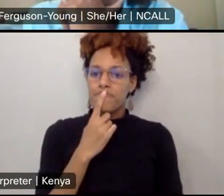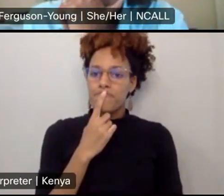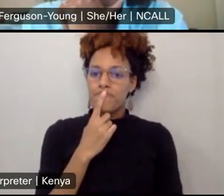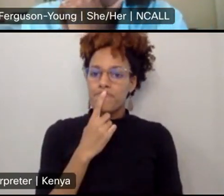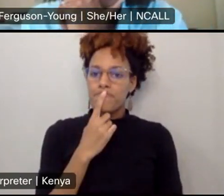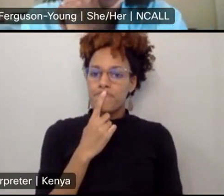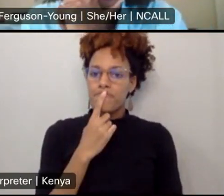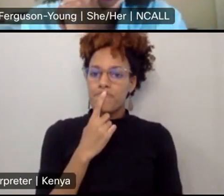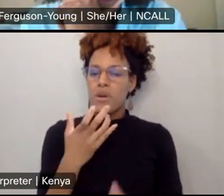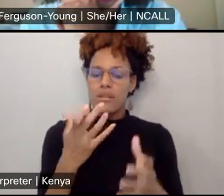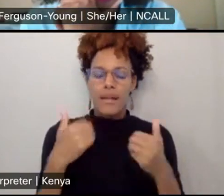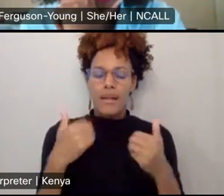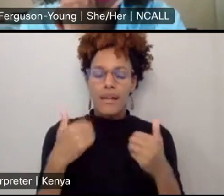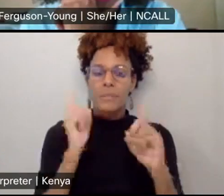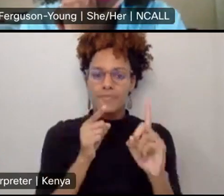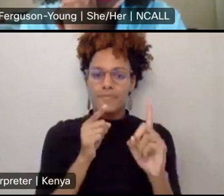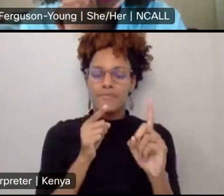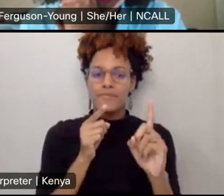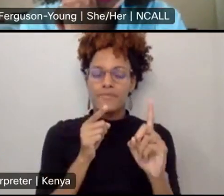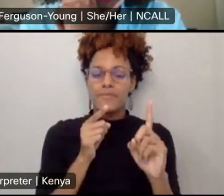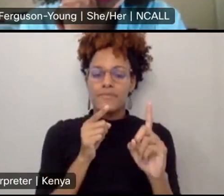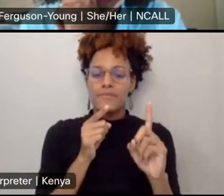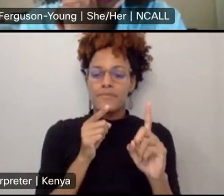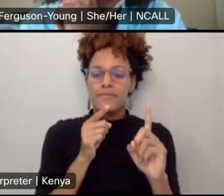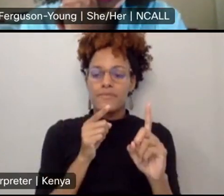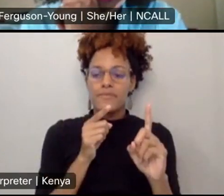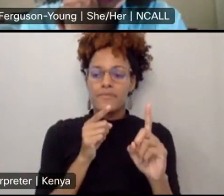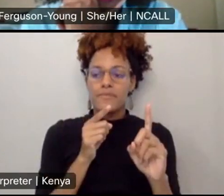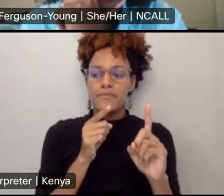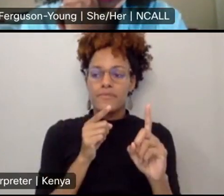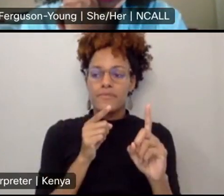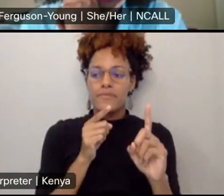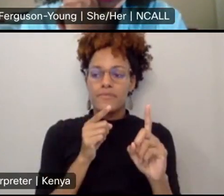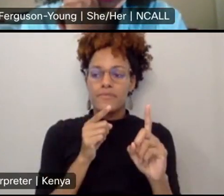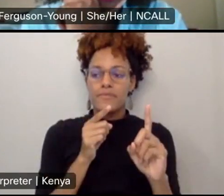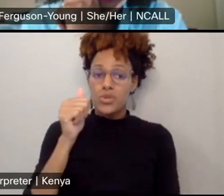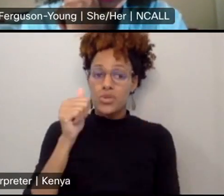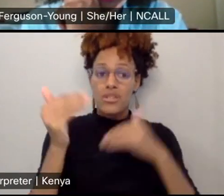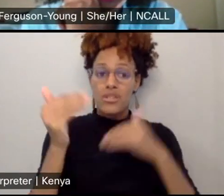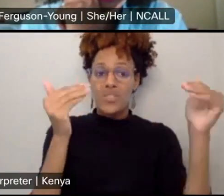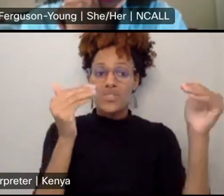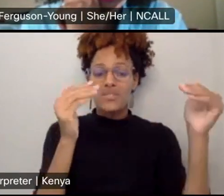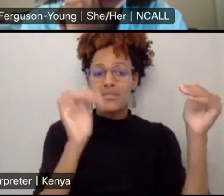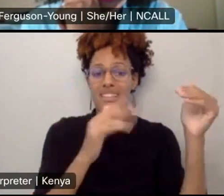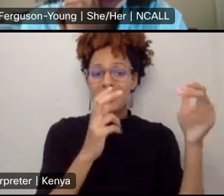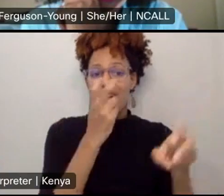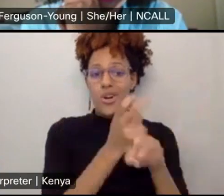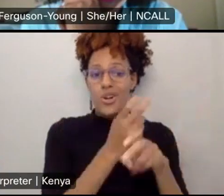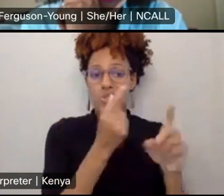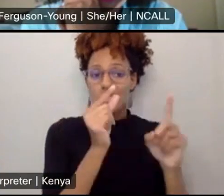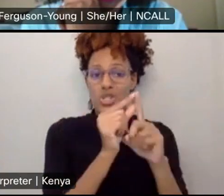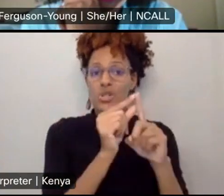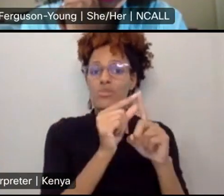I just wanted to make the point that um, older adults is actually kind of a hard term to